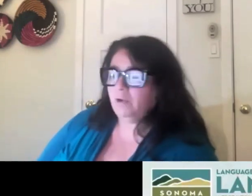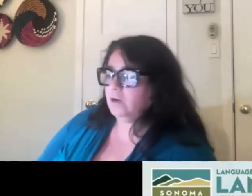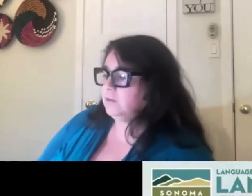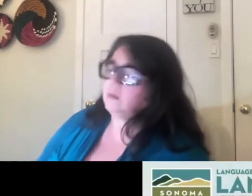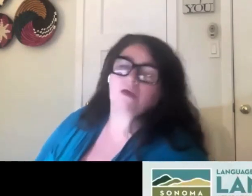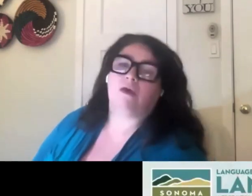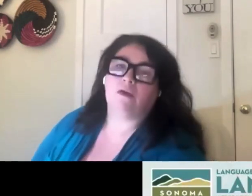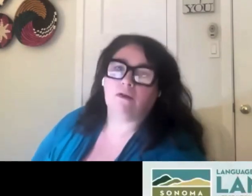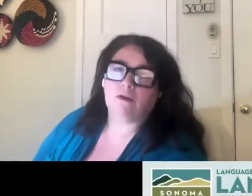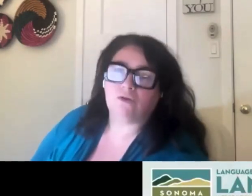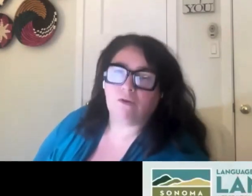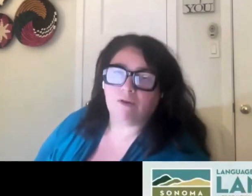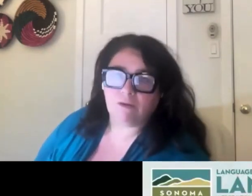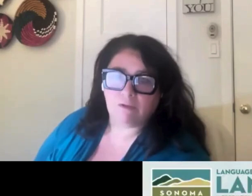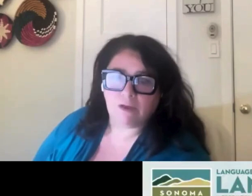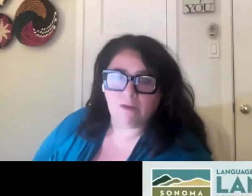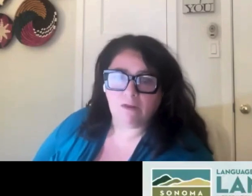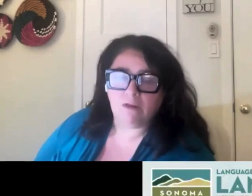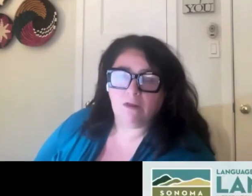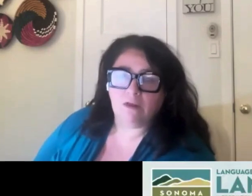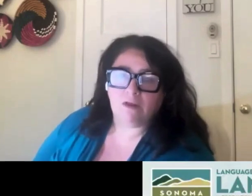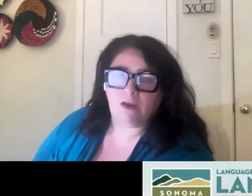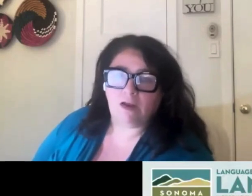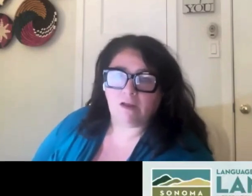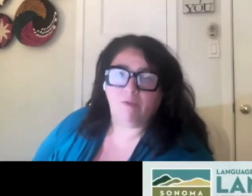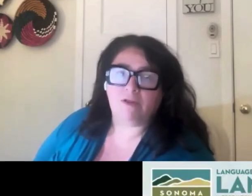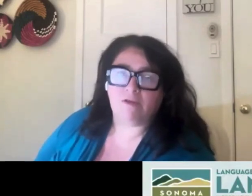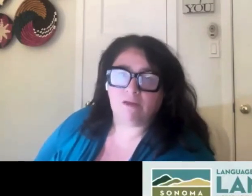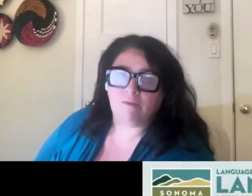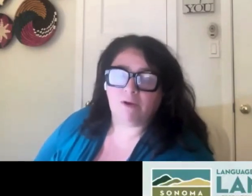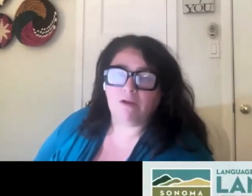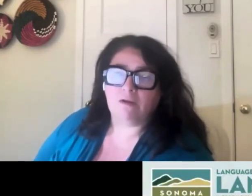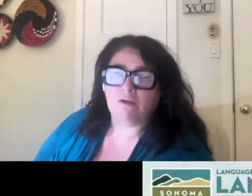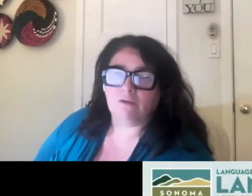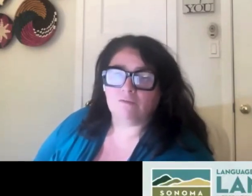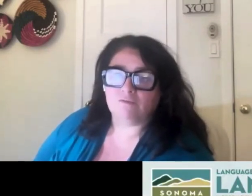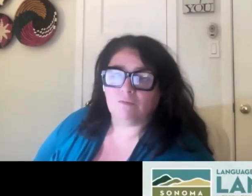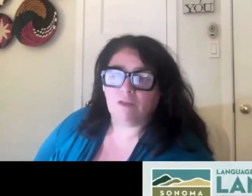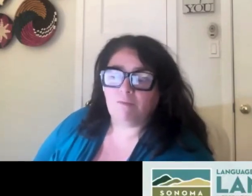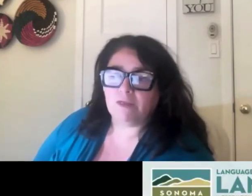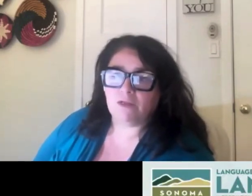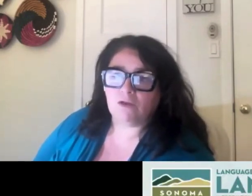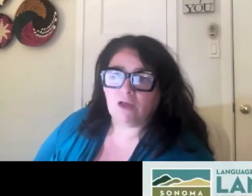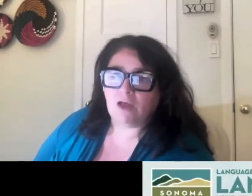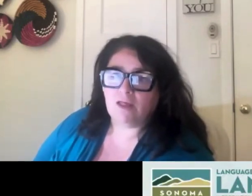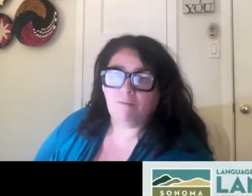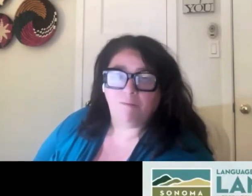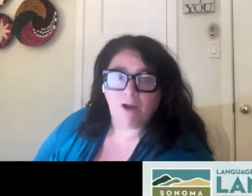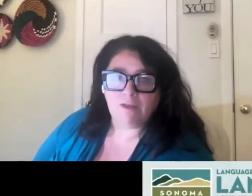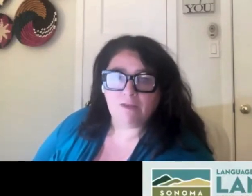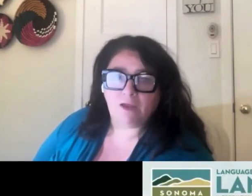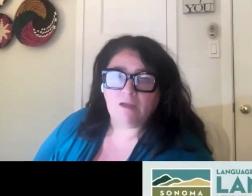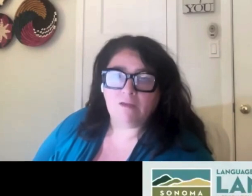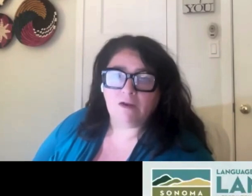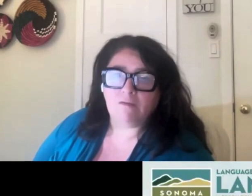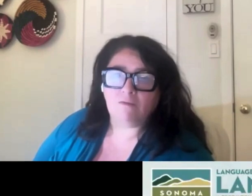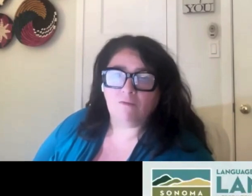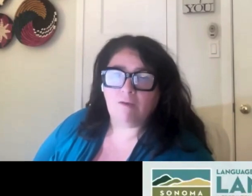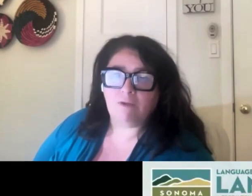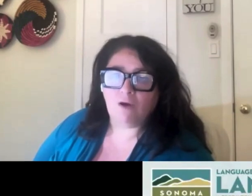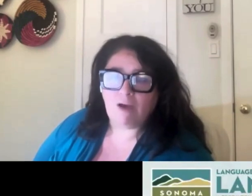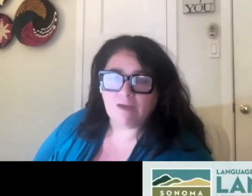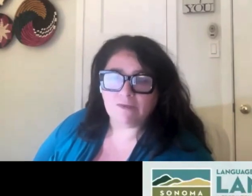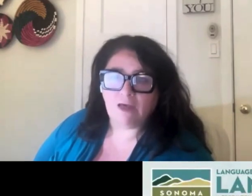of, those very same plants that might otherwise have more biomass, store more carbon, put more carbon underground in their root